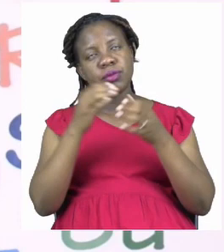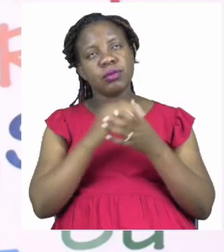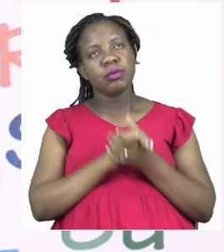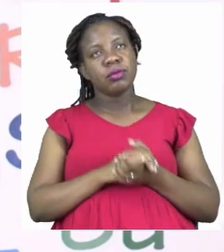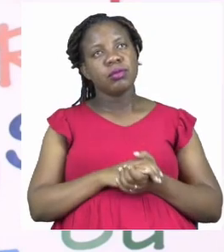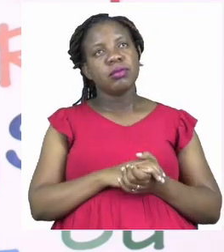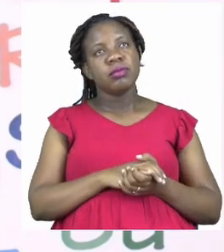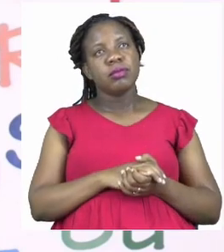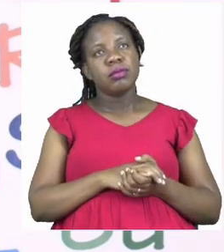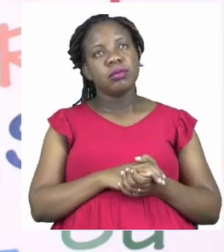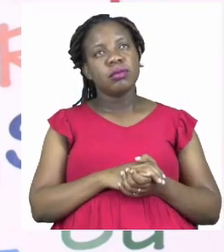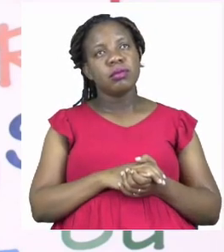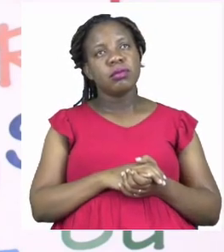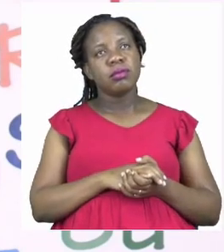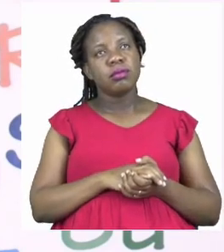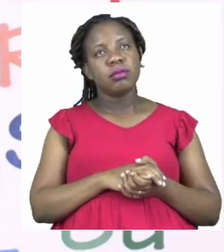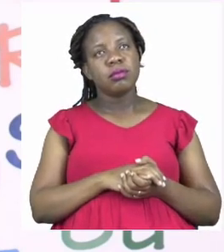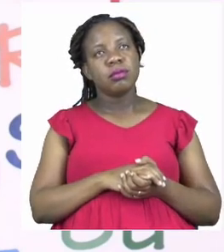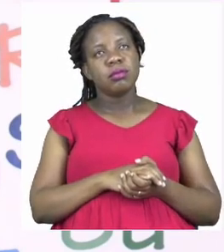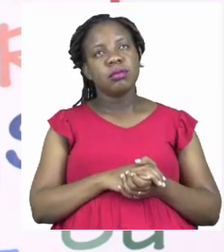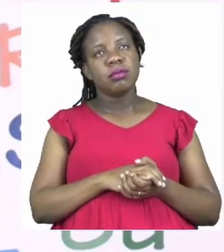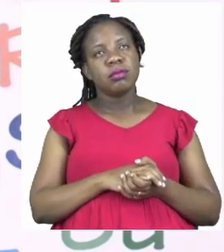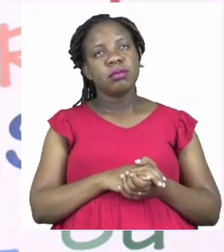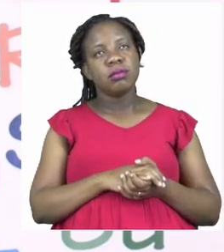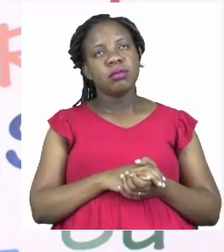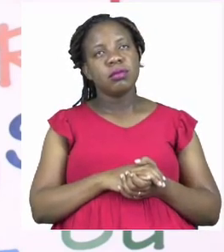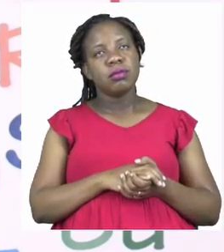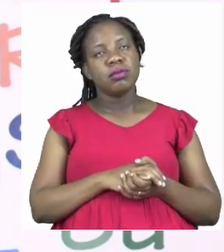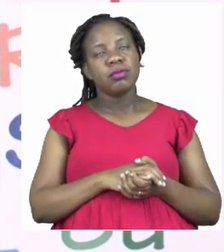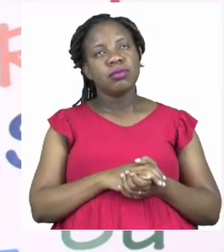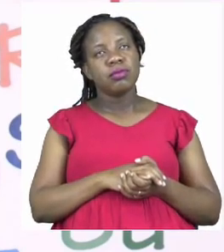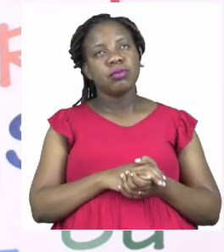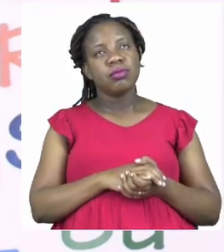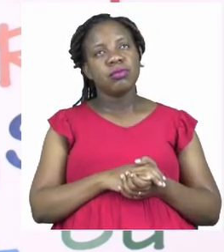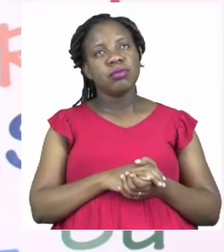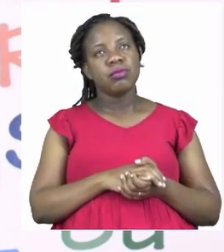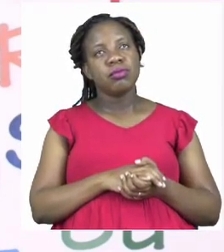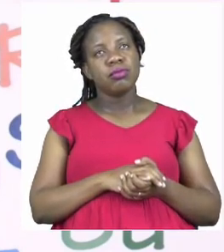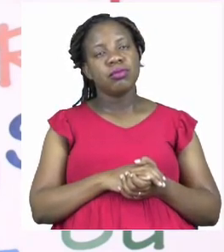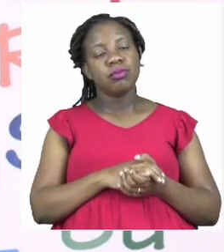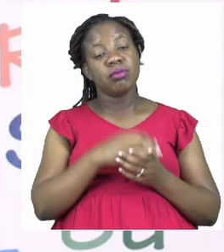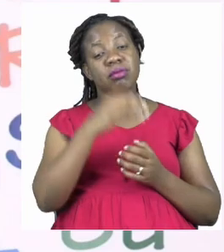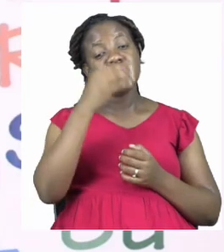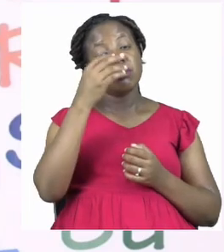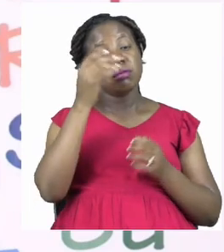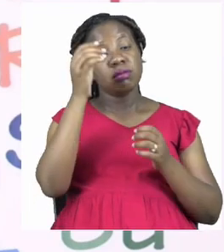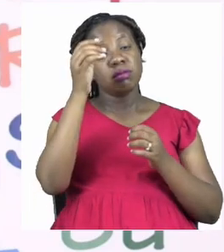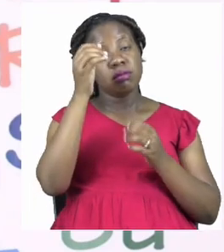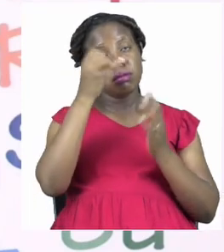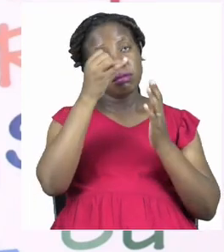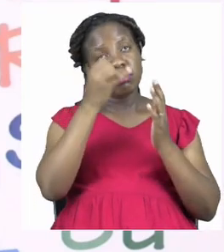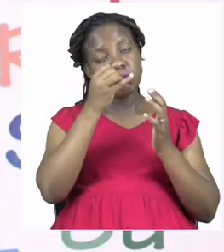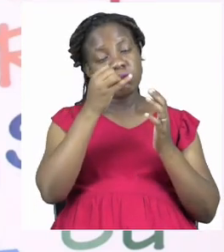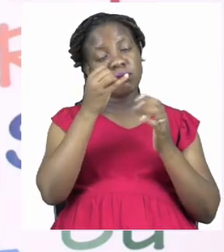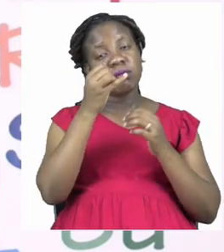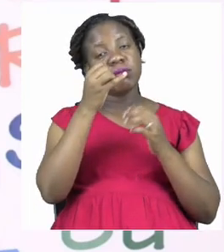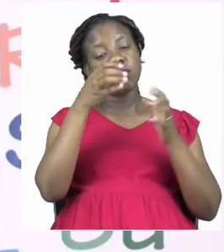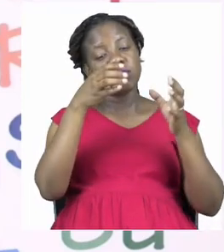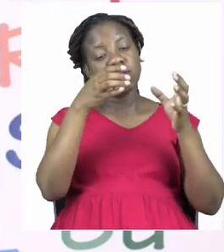group we're going to draw is 7. So let's count 1, 2,